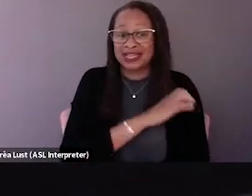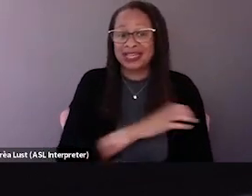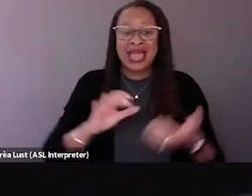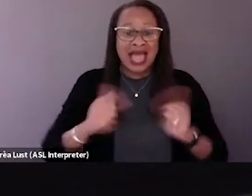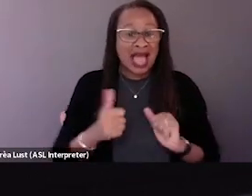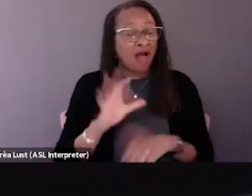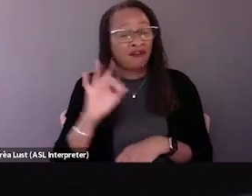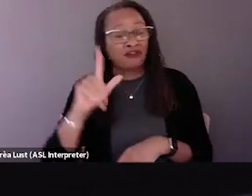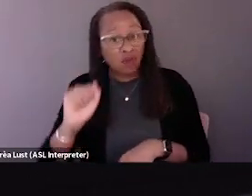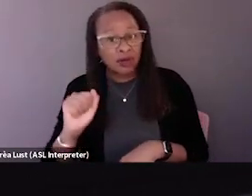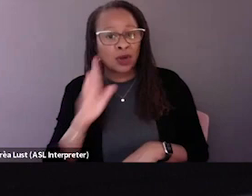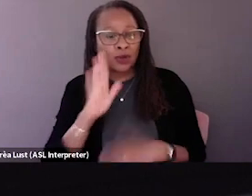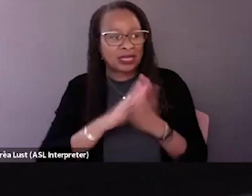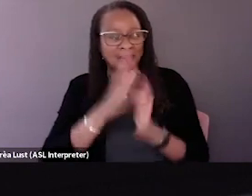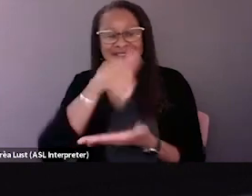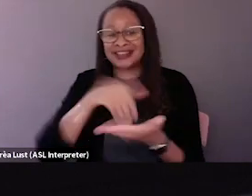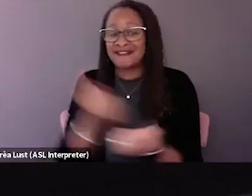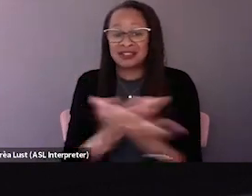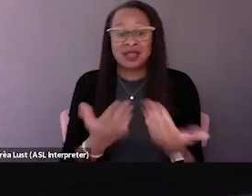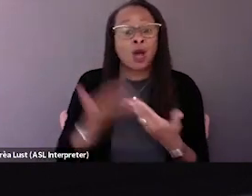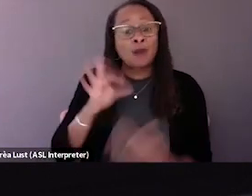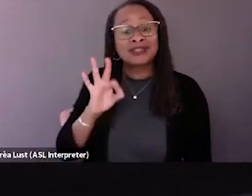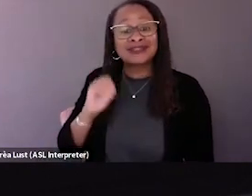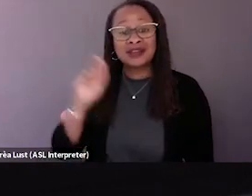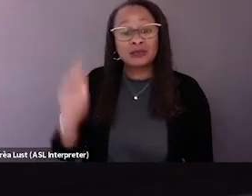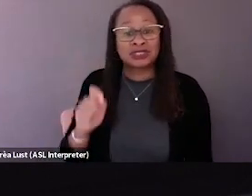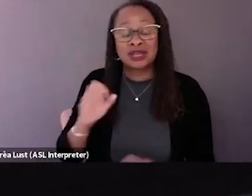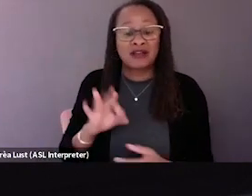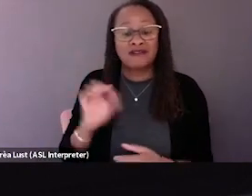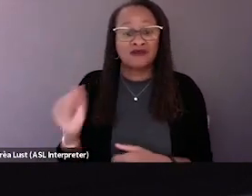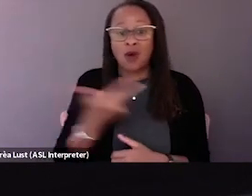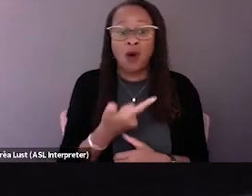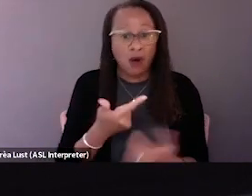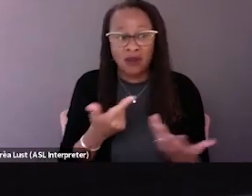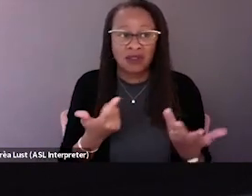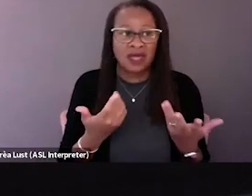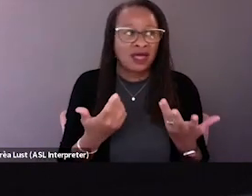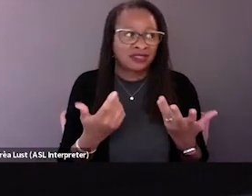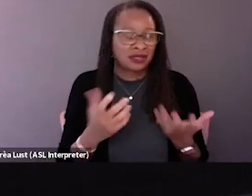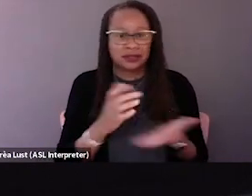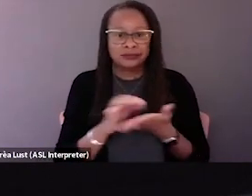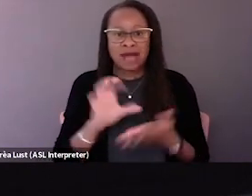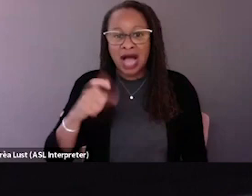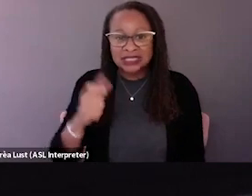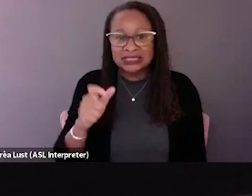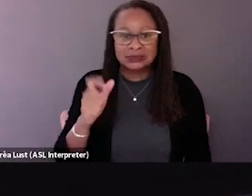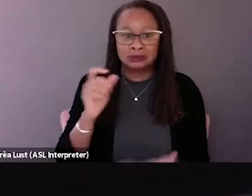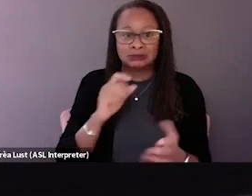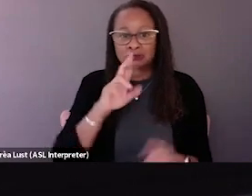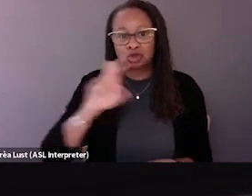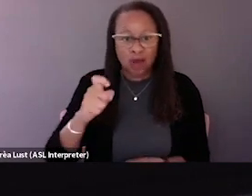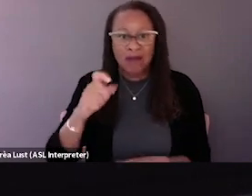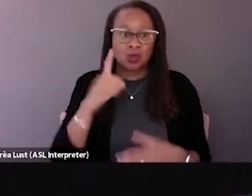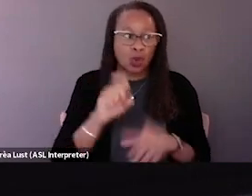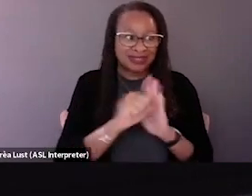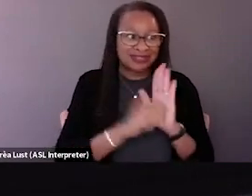become the epicenter of all this. Almost 90% of the oxycodone in the country being prescribed in one state is insane. And people traveling thousands of